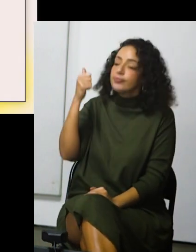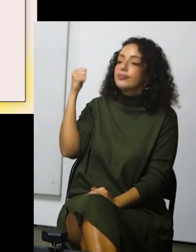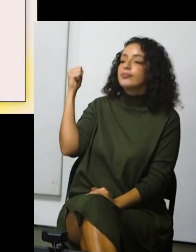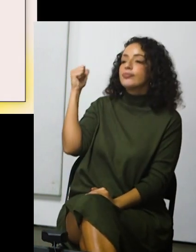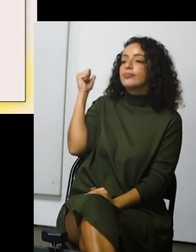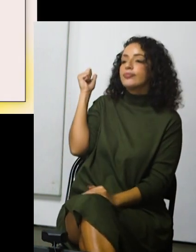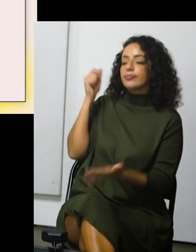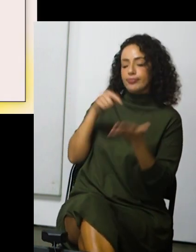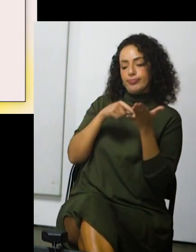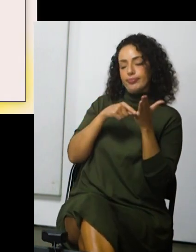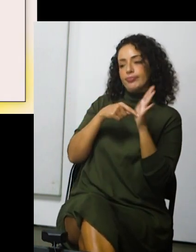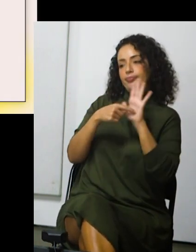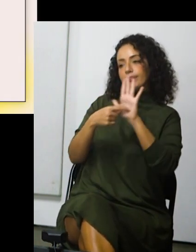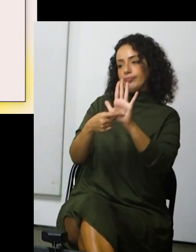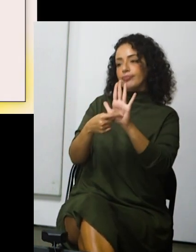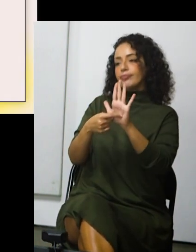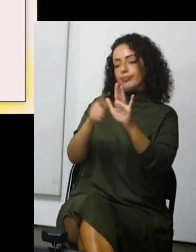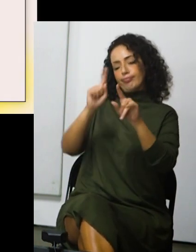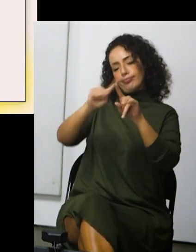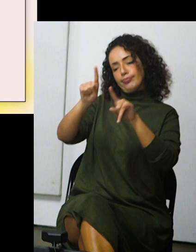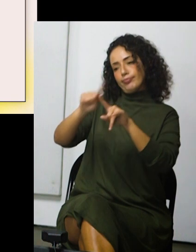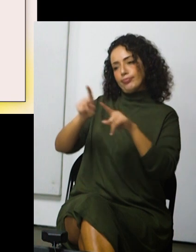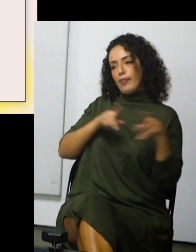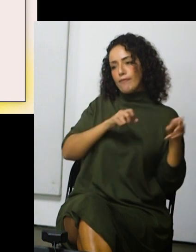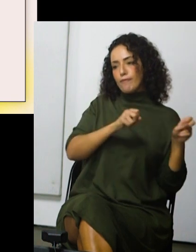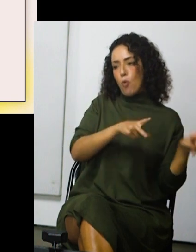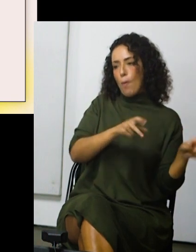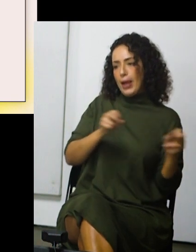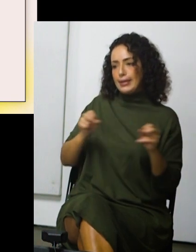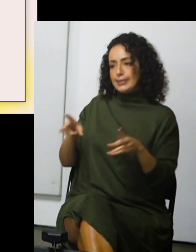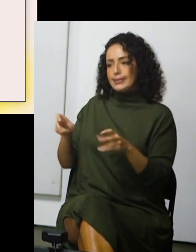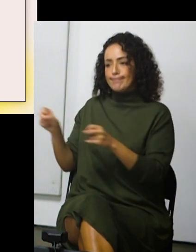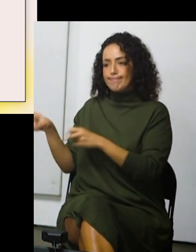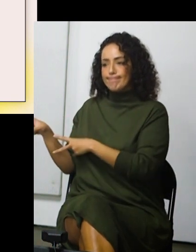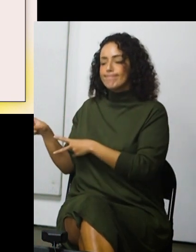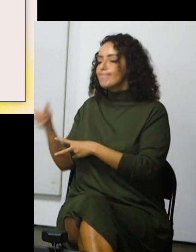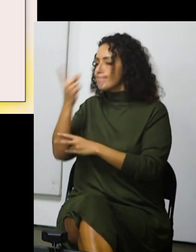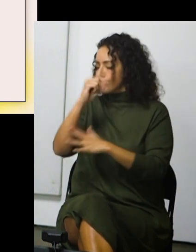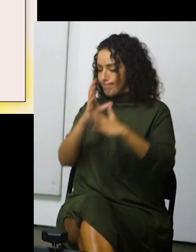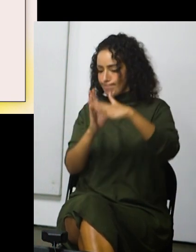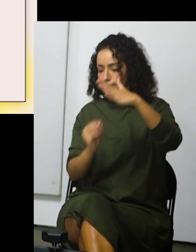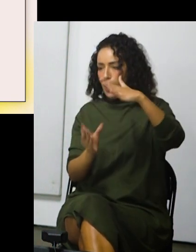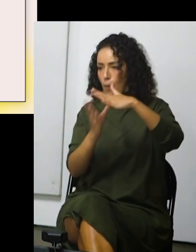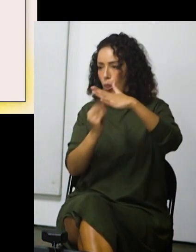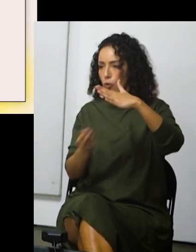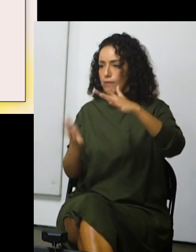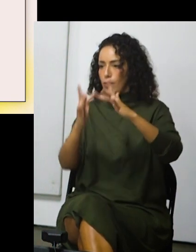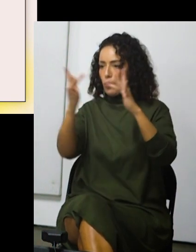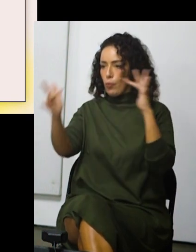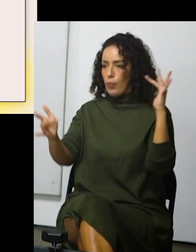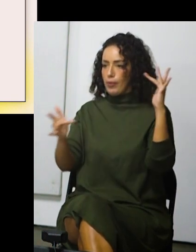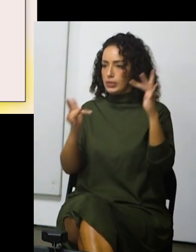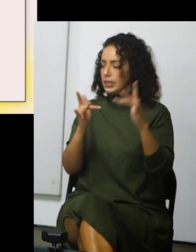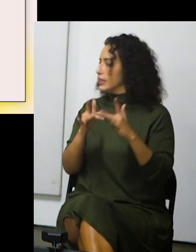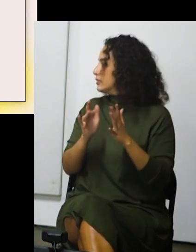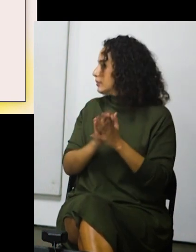shows some of the different formats that are available to download from the website, and I'm hoping to